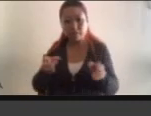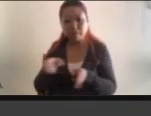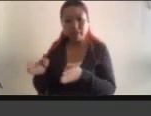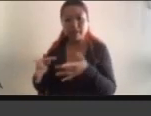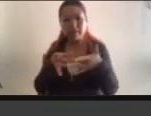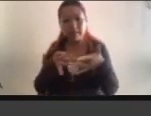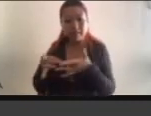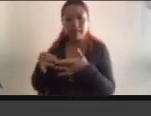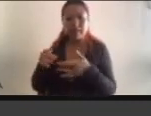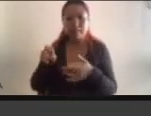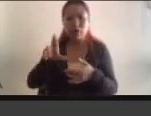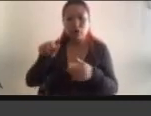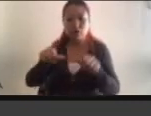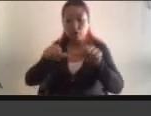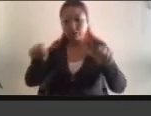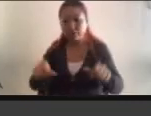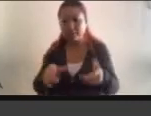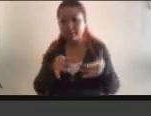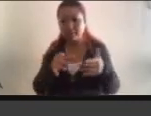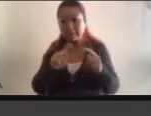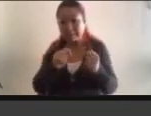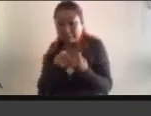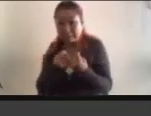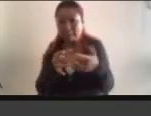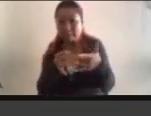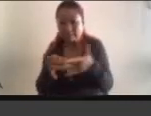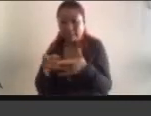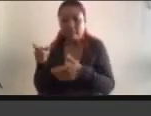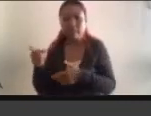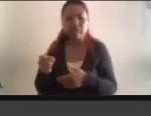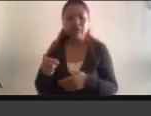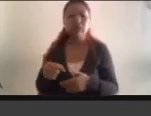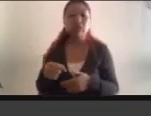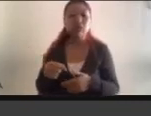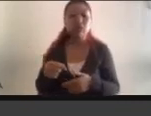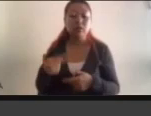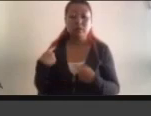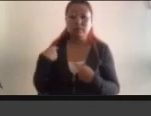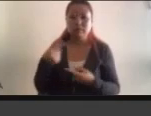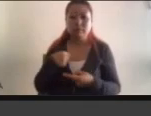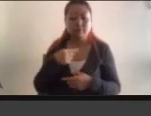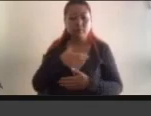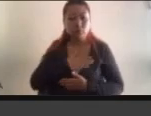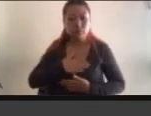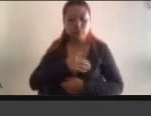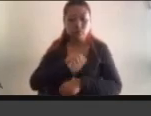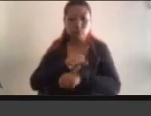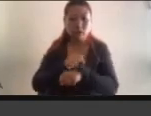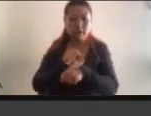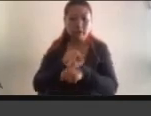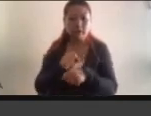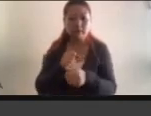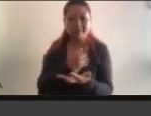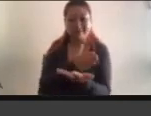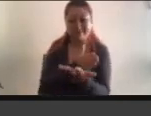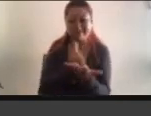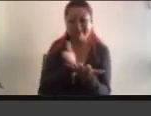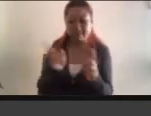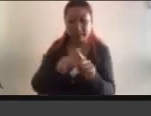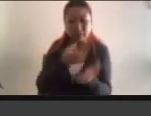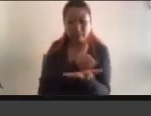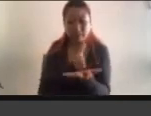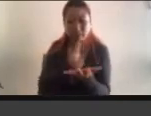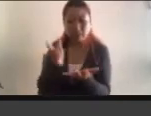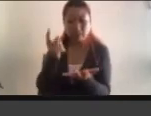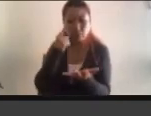architecture team. She is also, and I can say this because I've had the pleasure of working across disciplines for a large part of